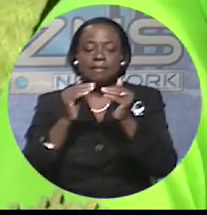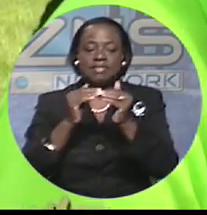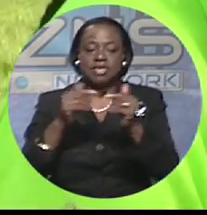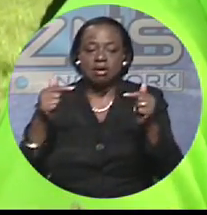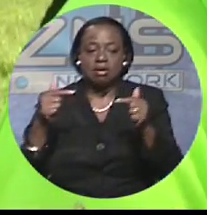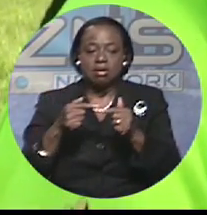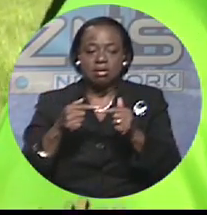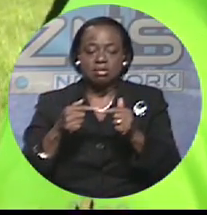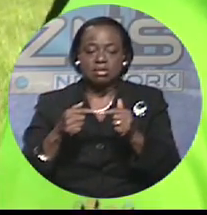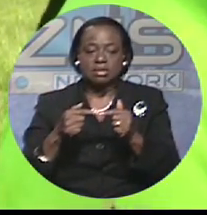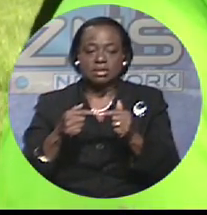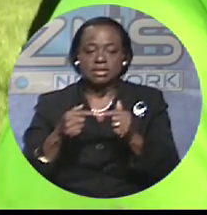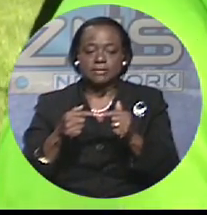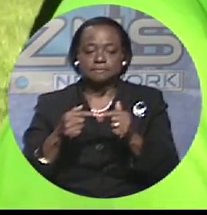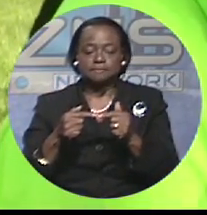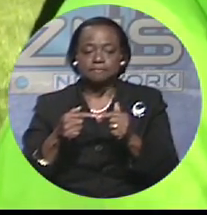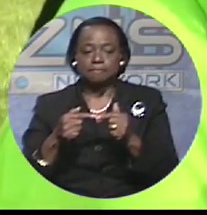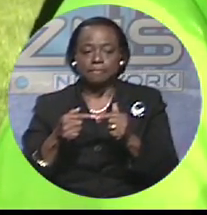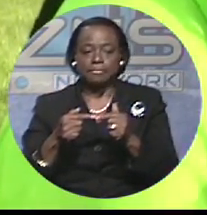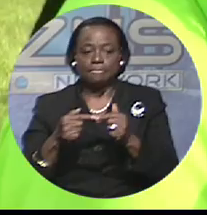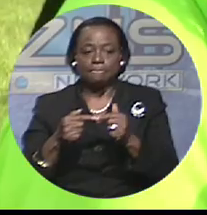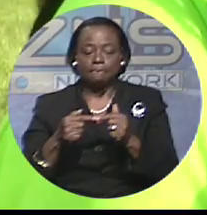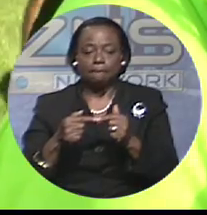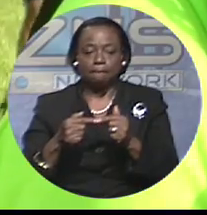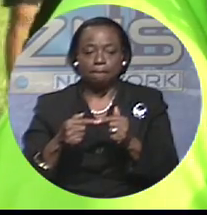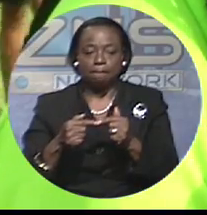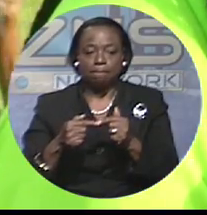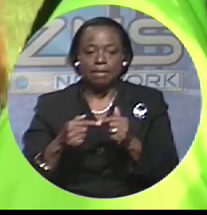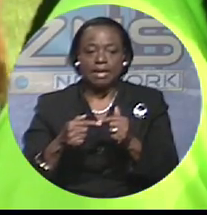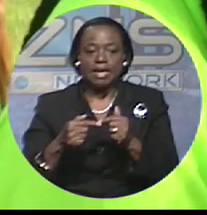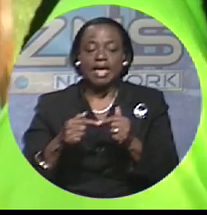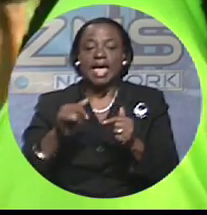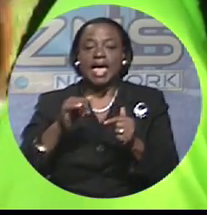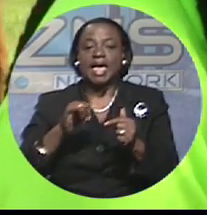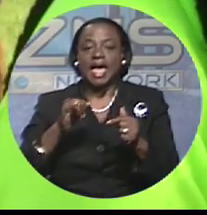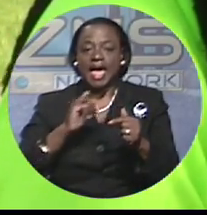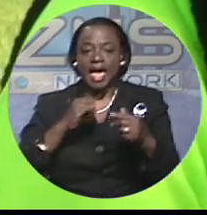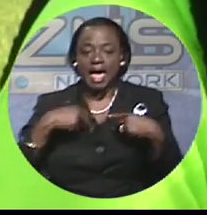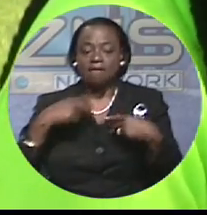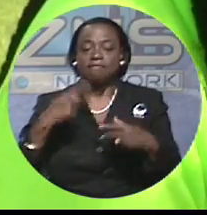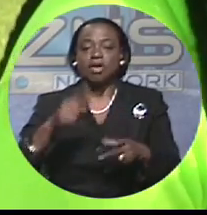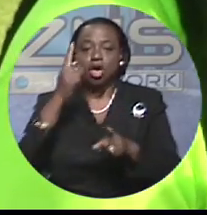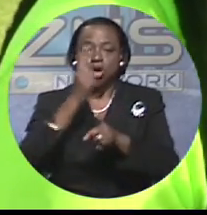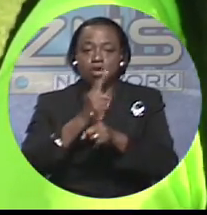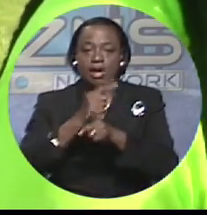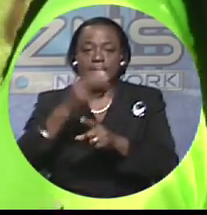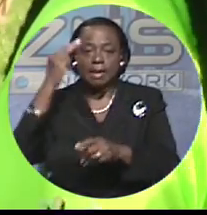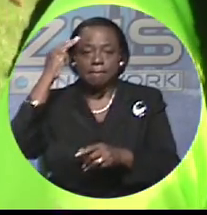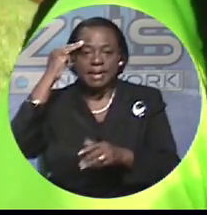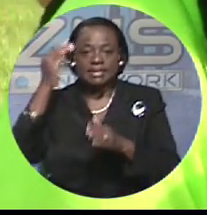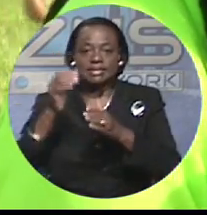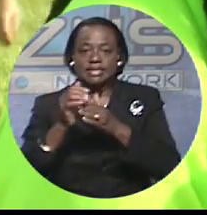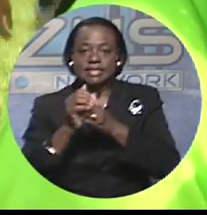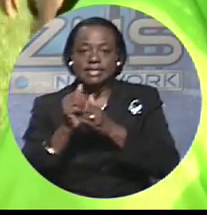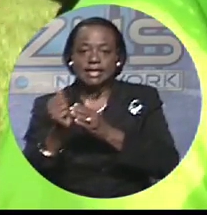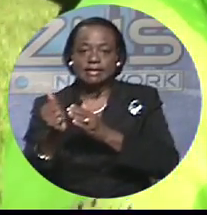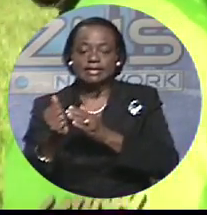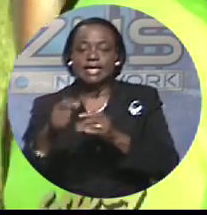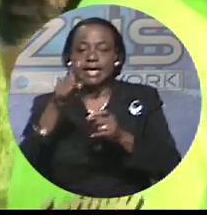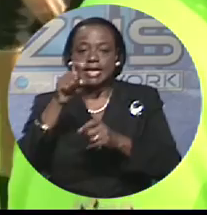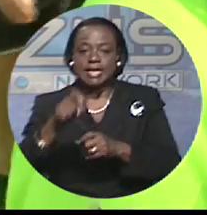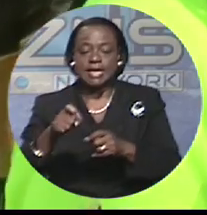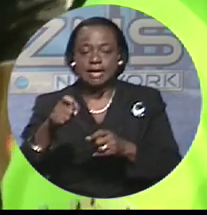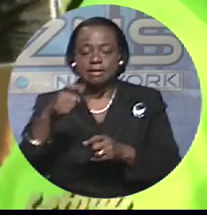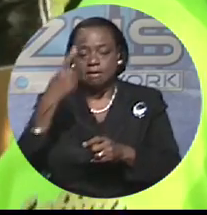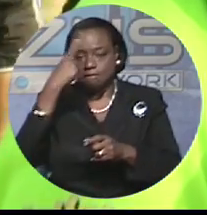injuries and have them the correct mental skills that they would need for focusing